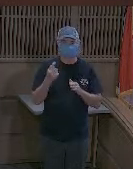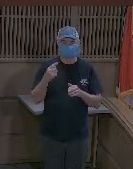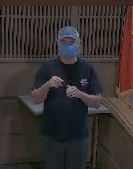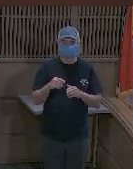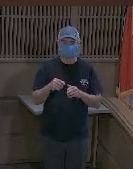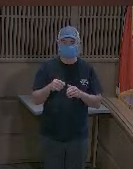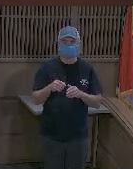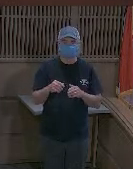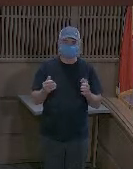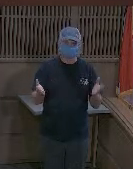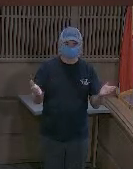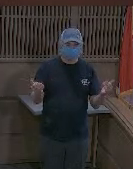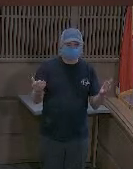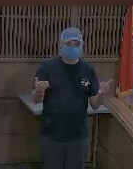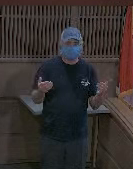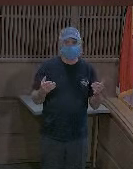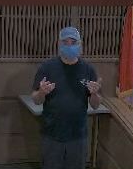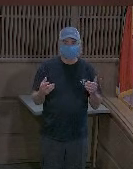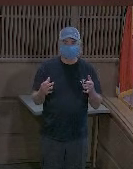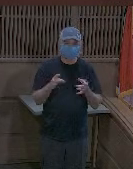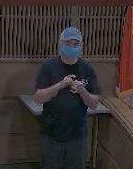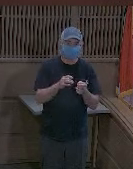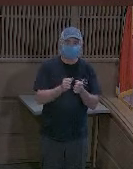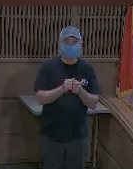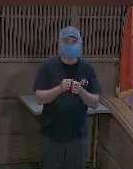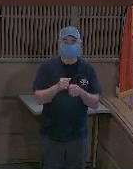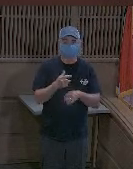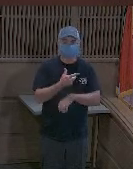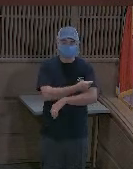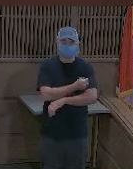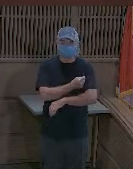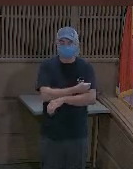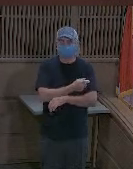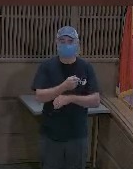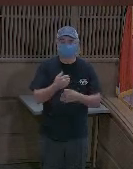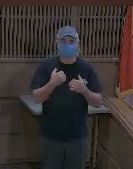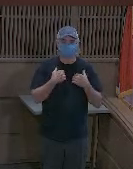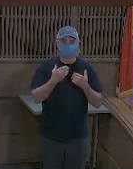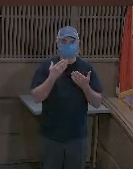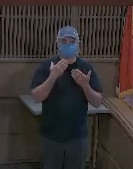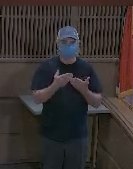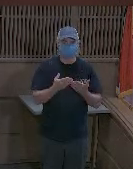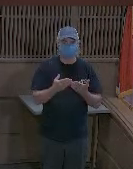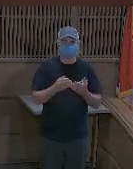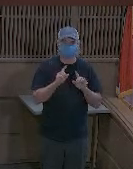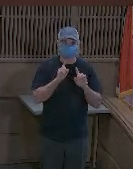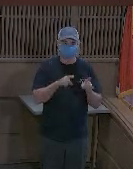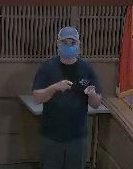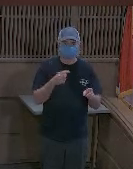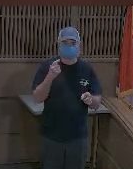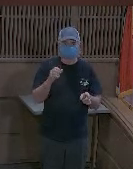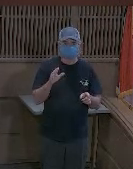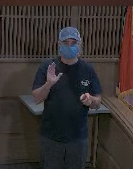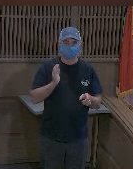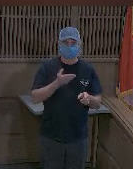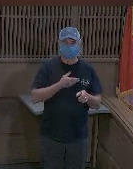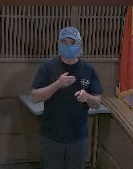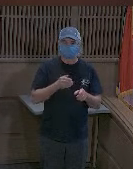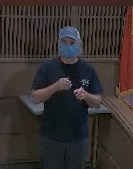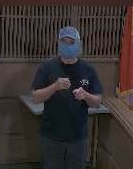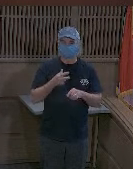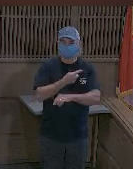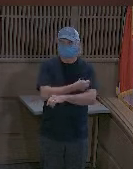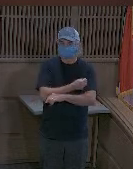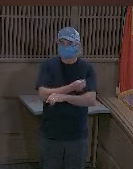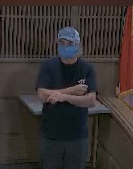the vaccination. We've had very good response to our vaccination efforts and our vaccination drives. Our